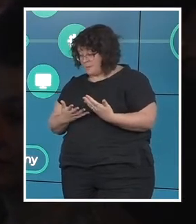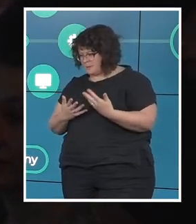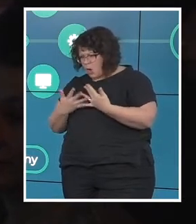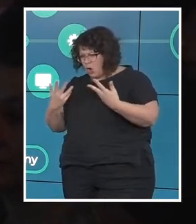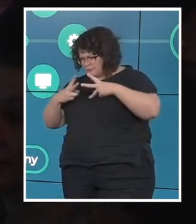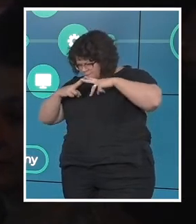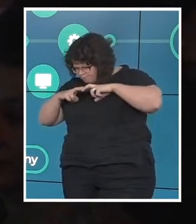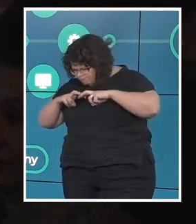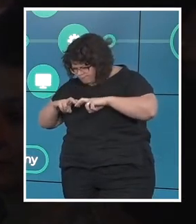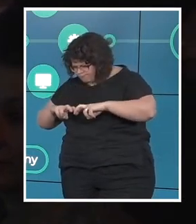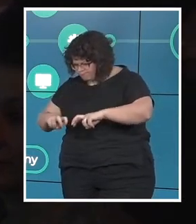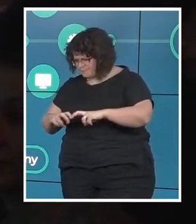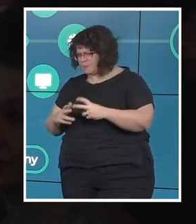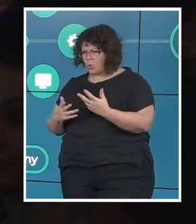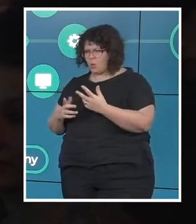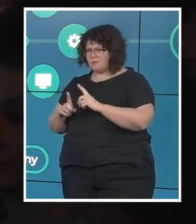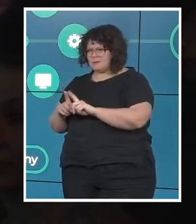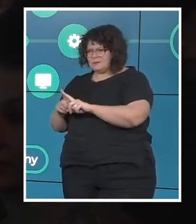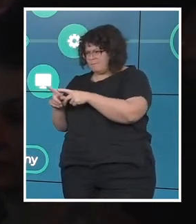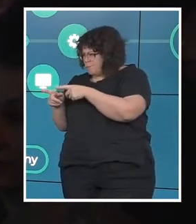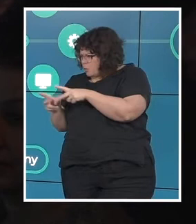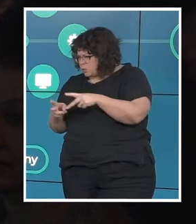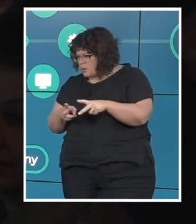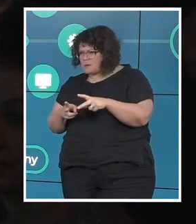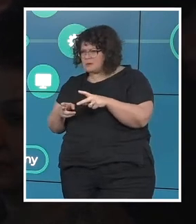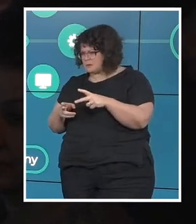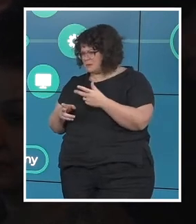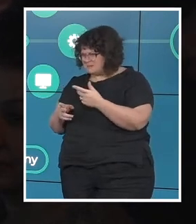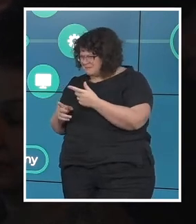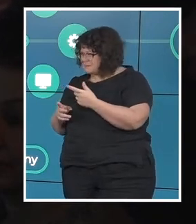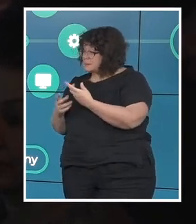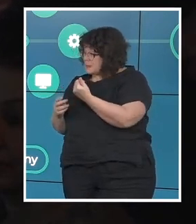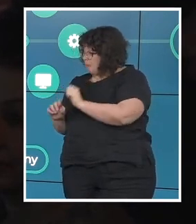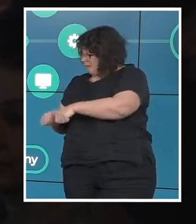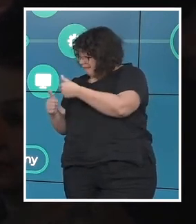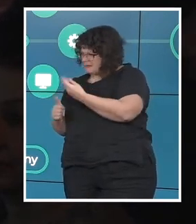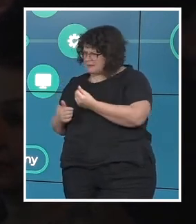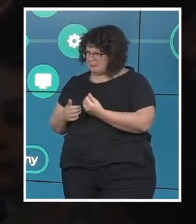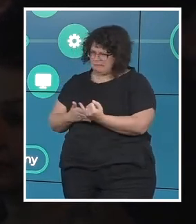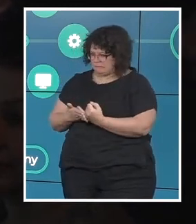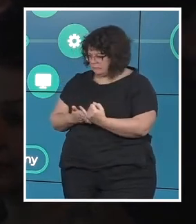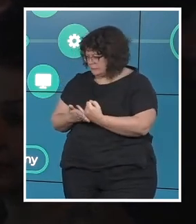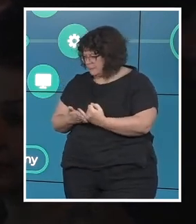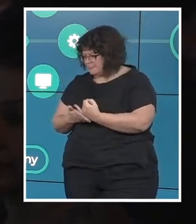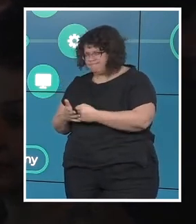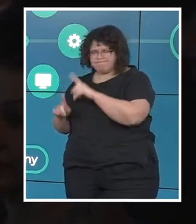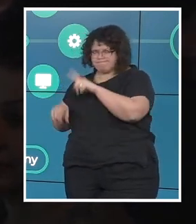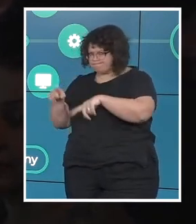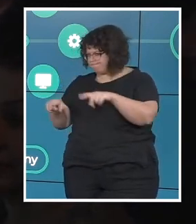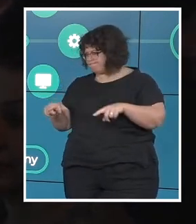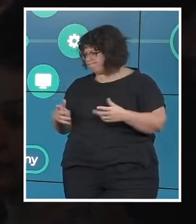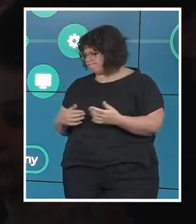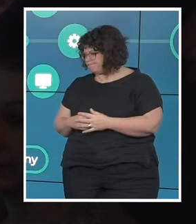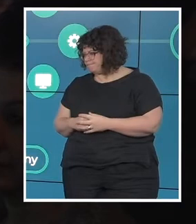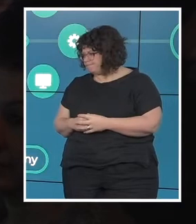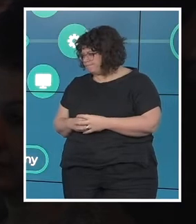it with varying degrees of success. It kind of touches on the areas of obviously not relying on colour alone, using